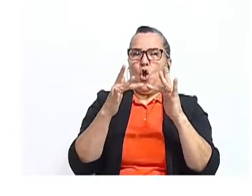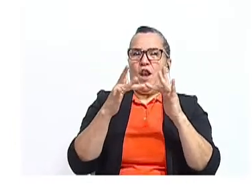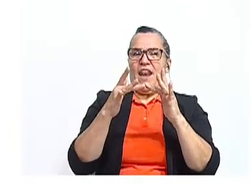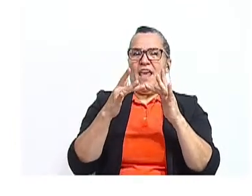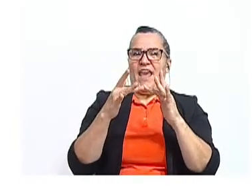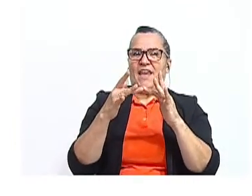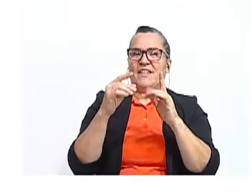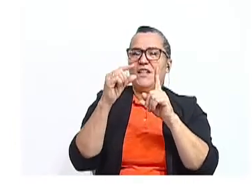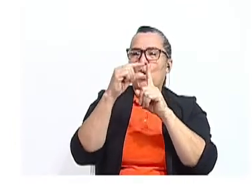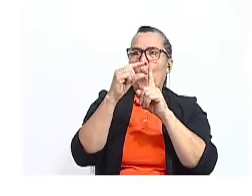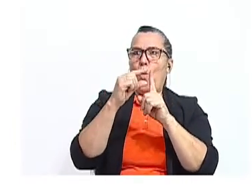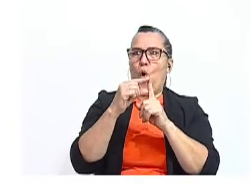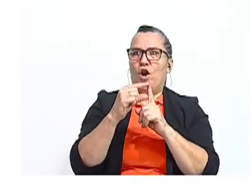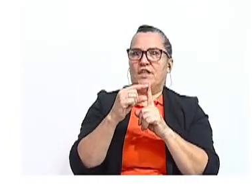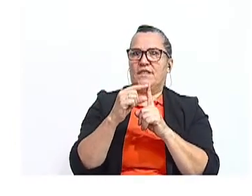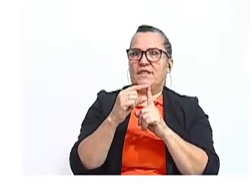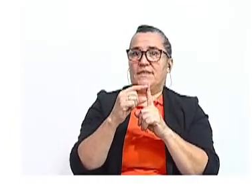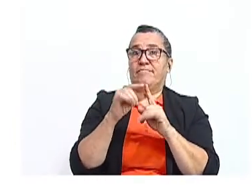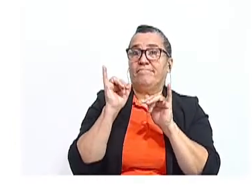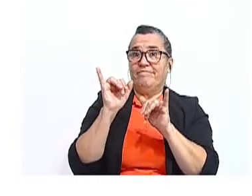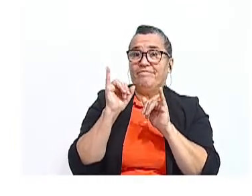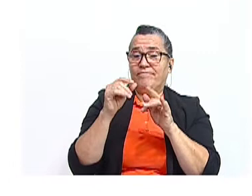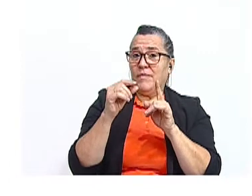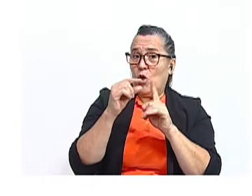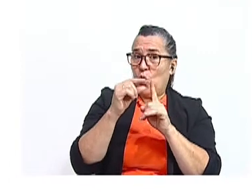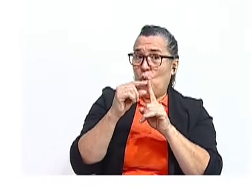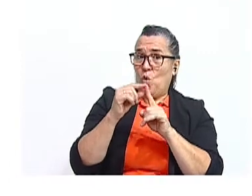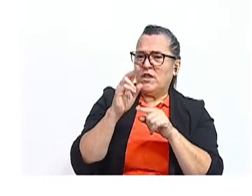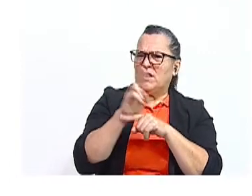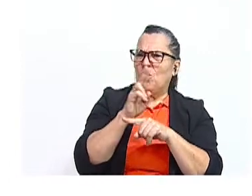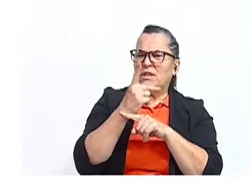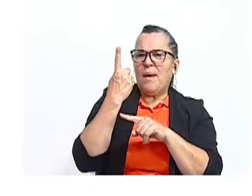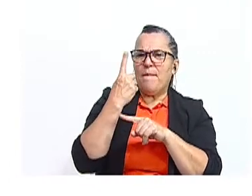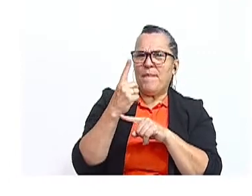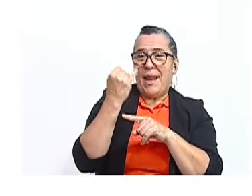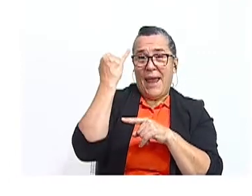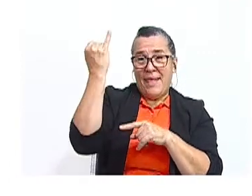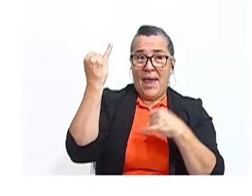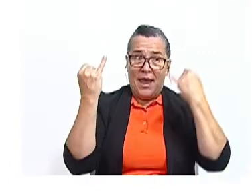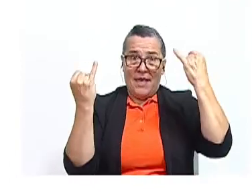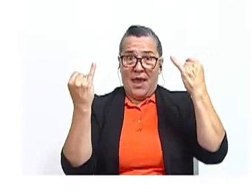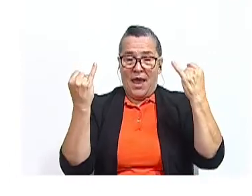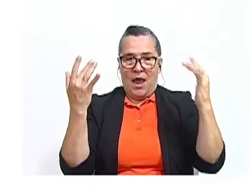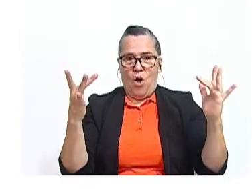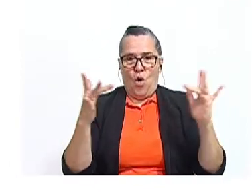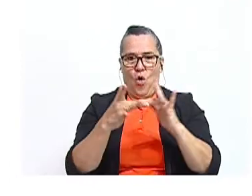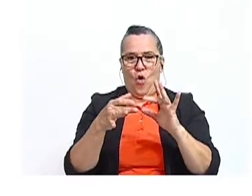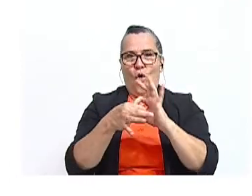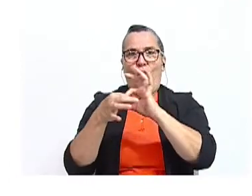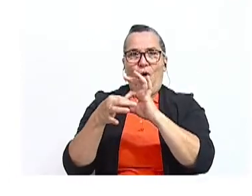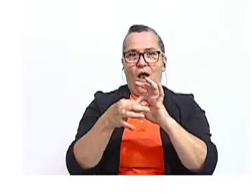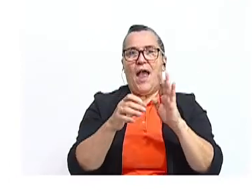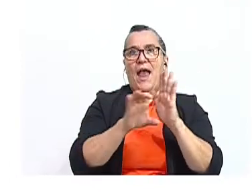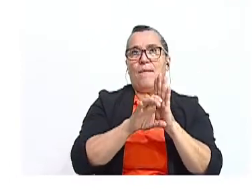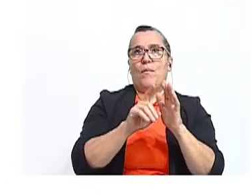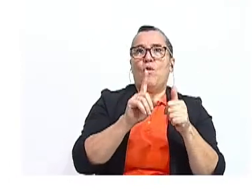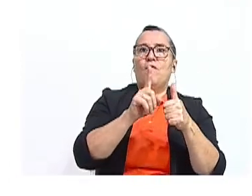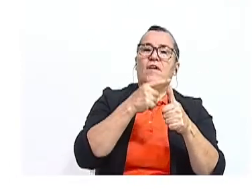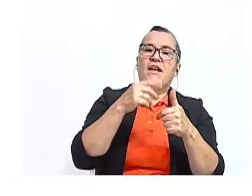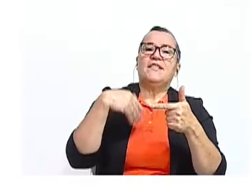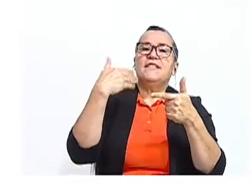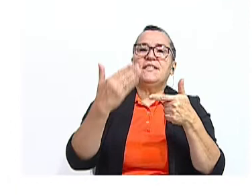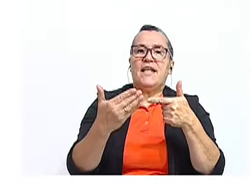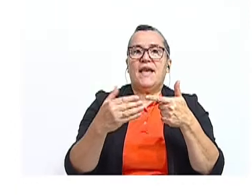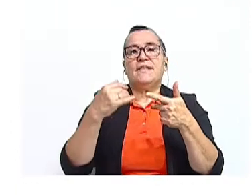have also connecting words. These words are used to connect ideas. For example, first, next, then,